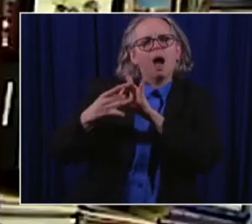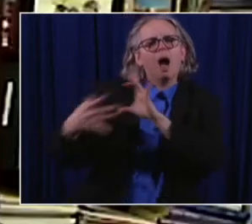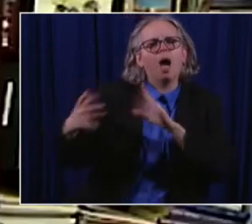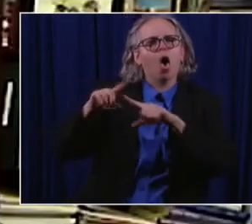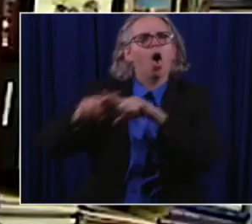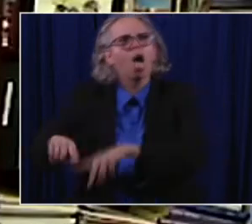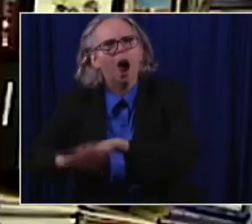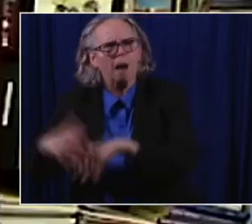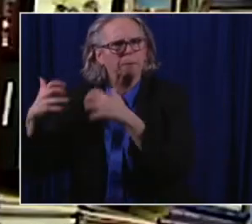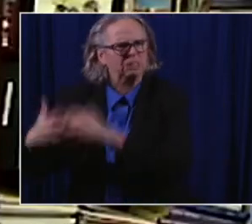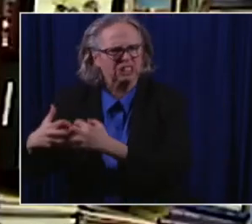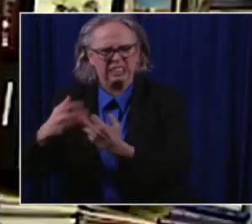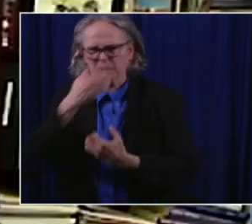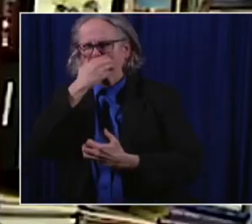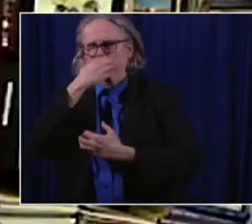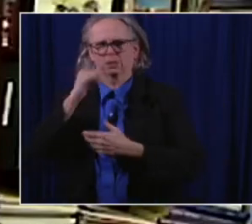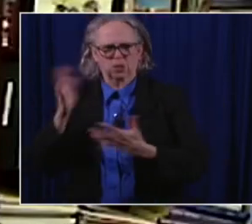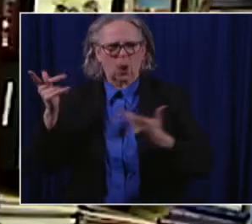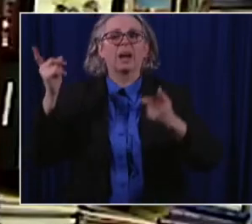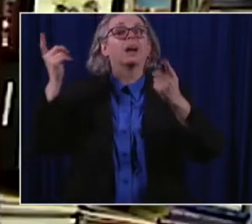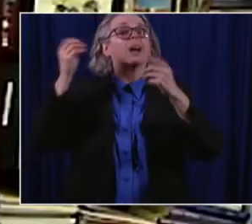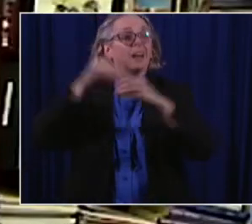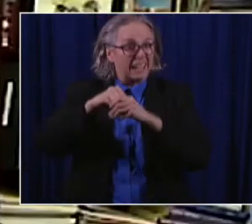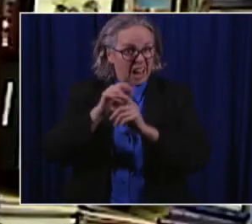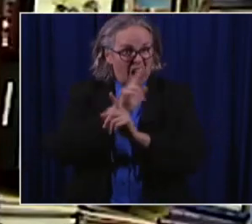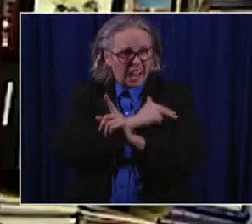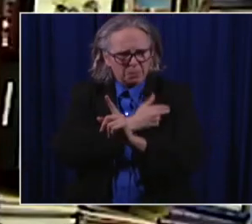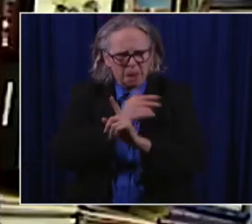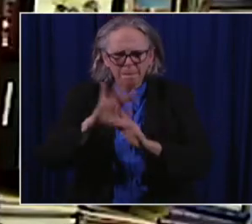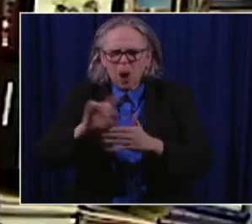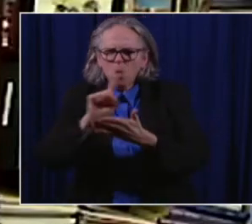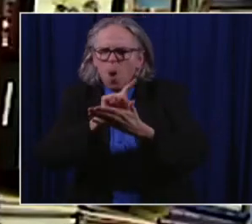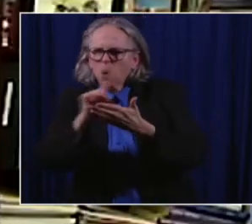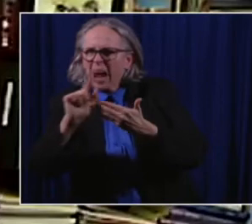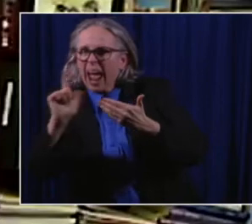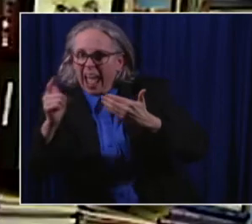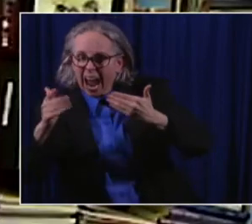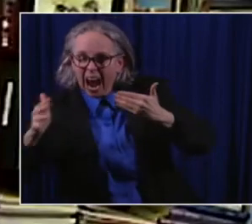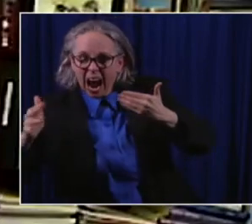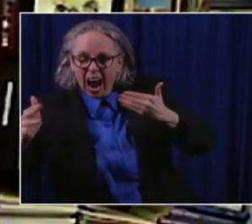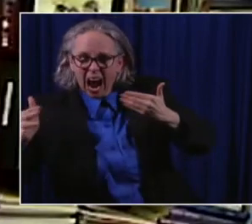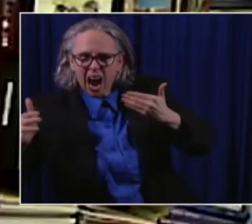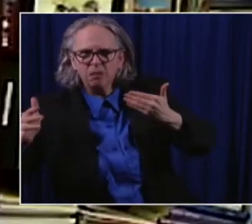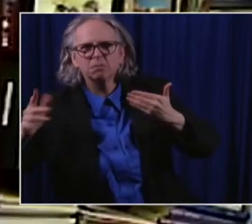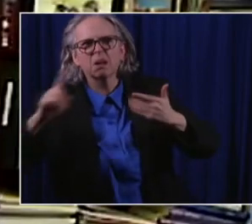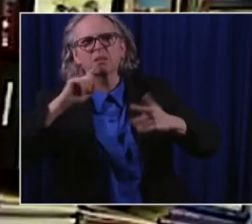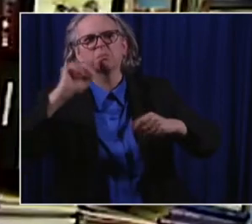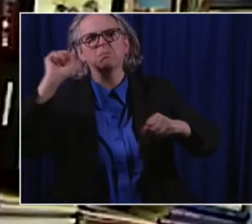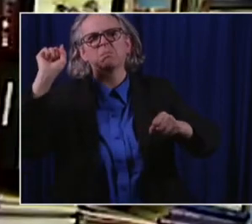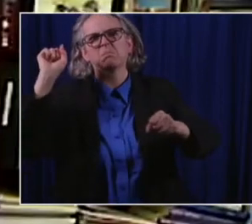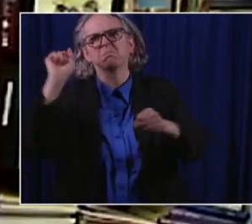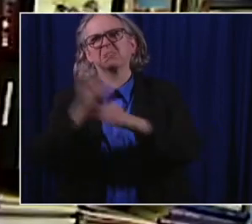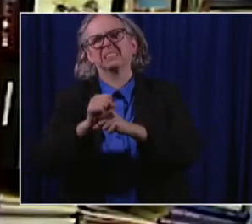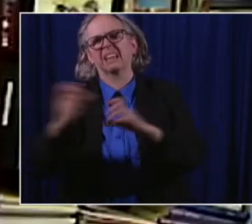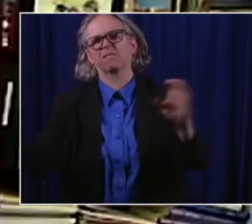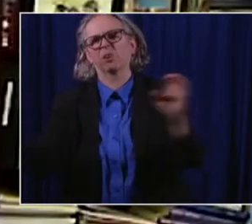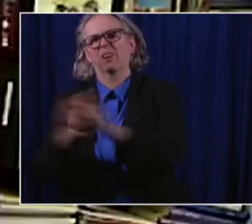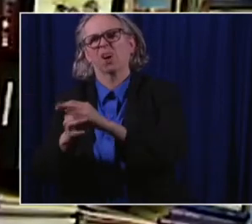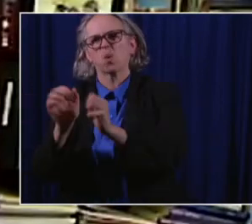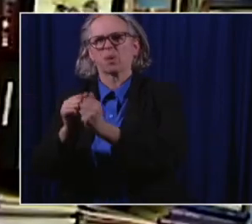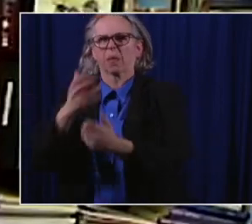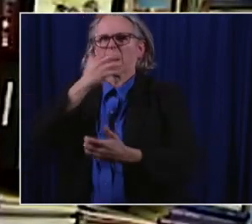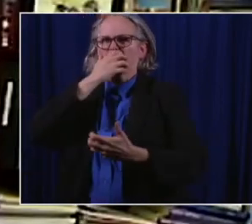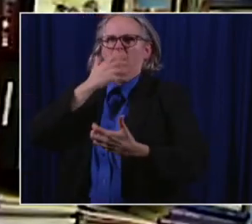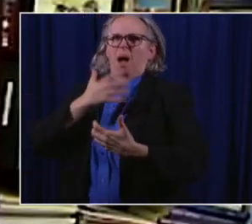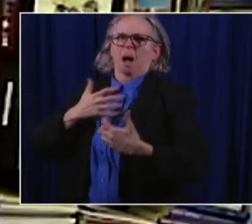you're admitted, it's about a week later on average where a patient would then need to be on the ventilator. And then that patient could be on the ventilator for another week